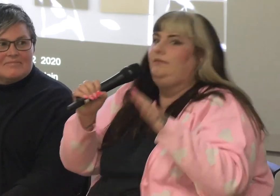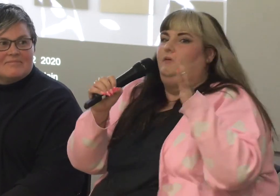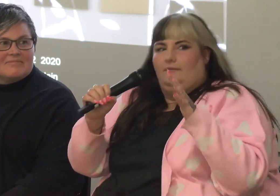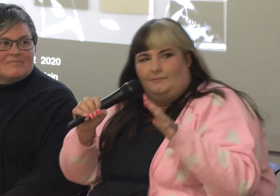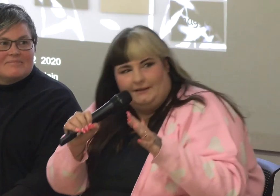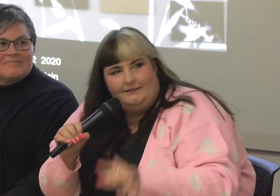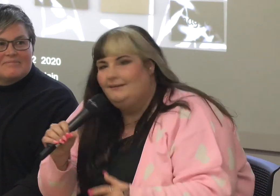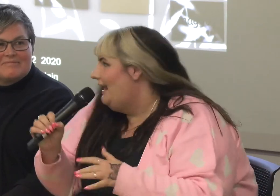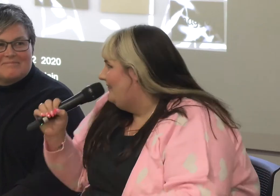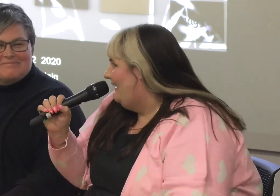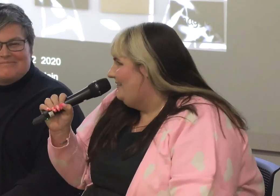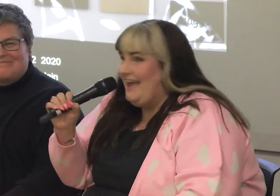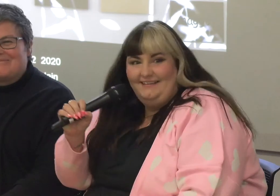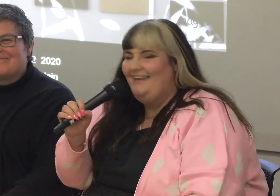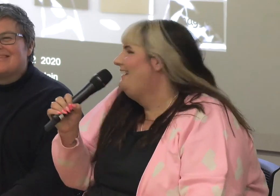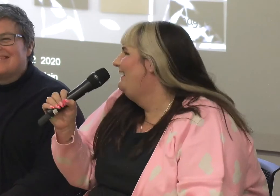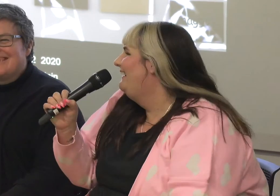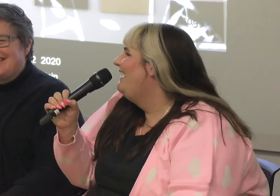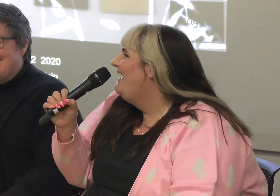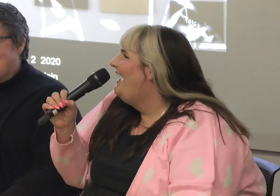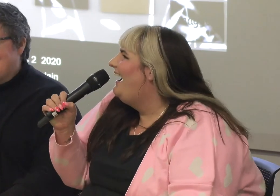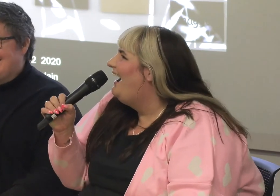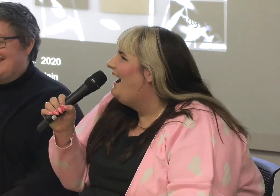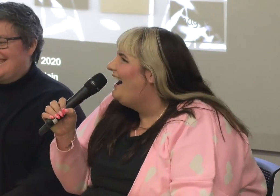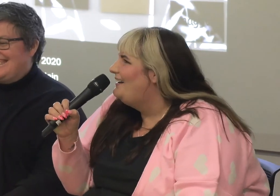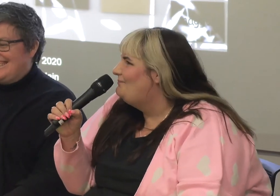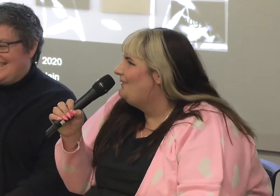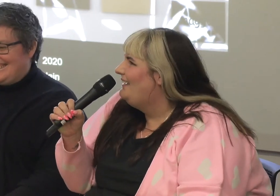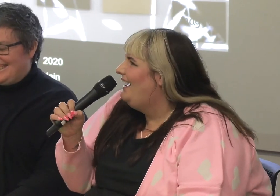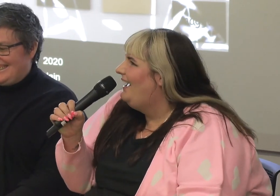jarring. Oh my God, like that.